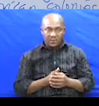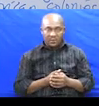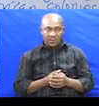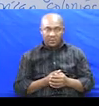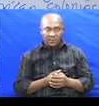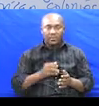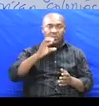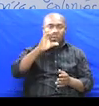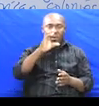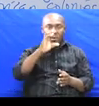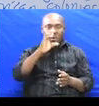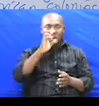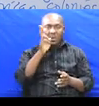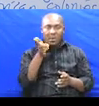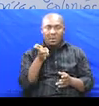six characteristics